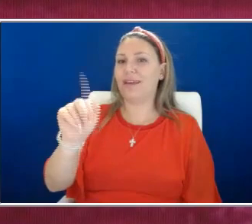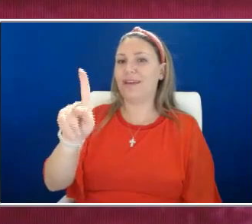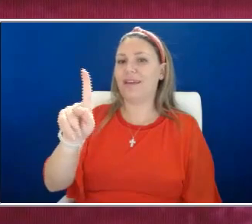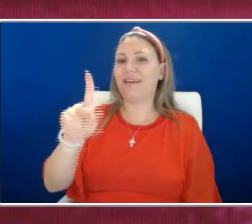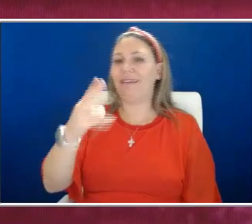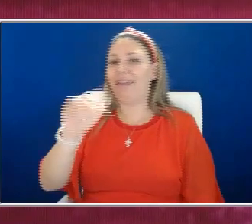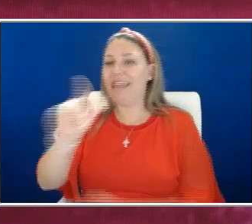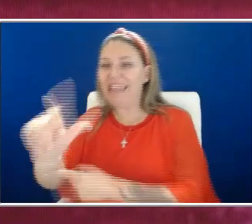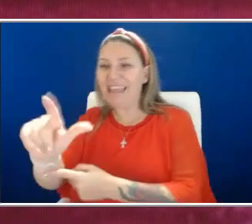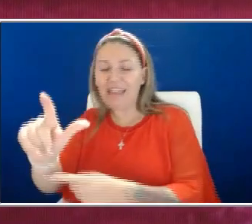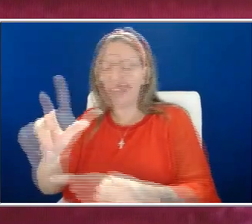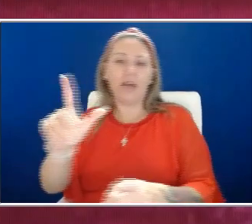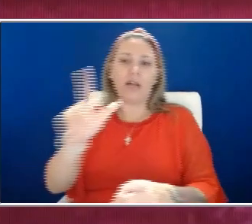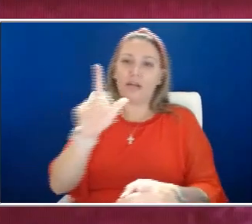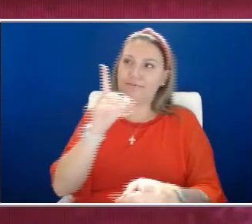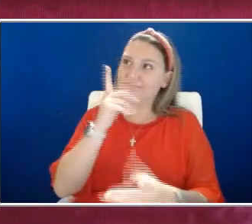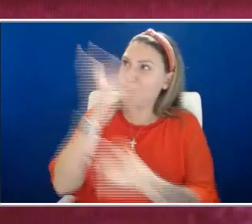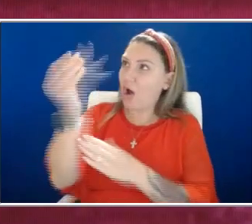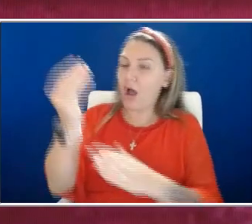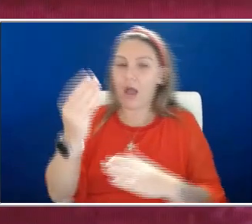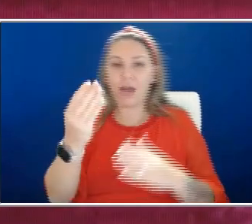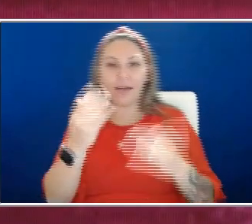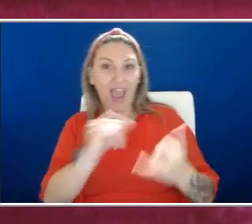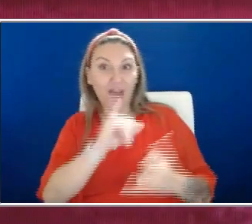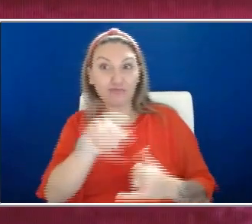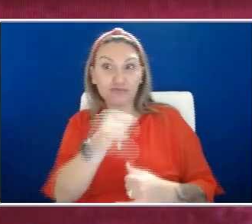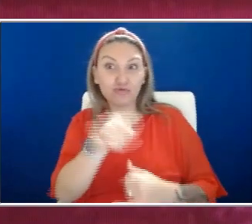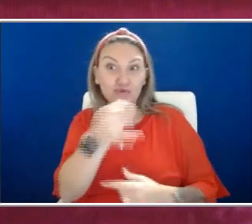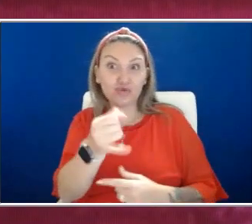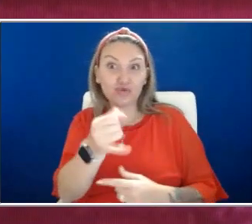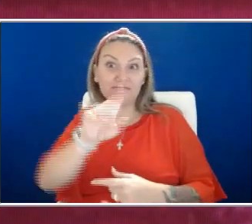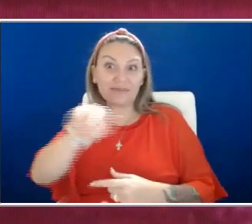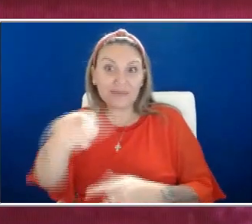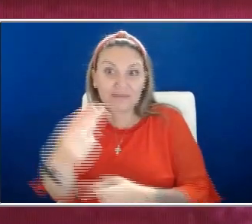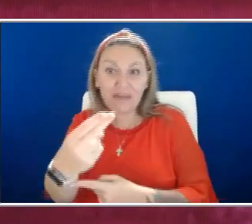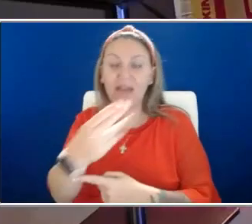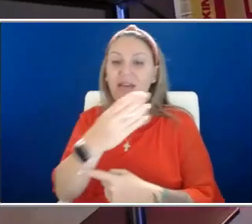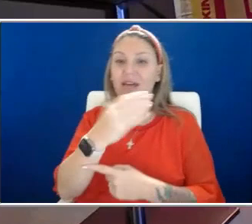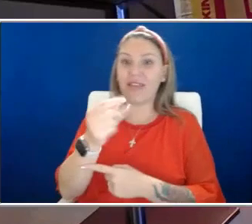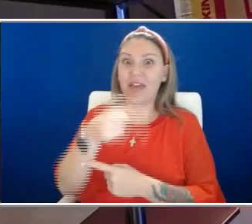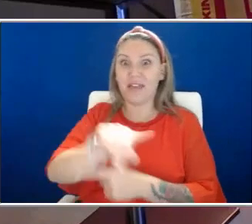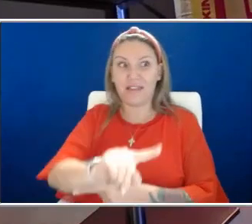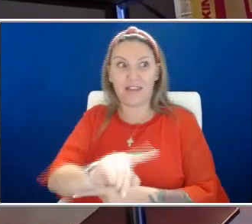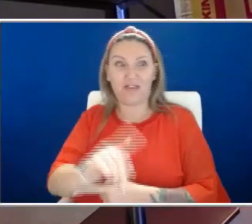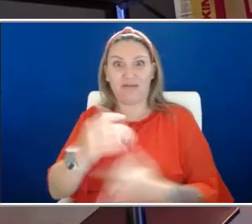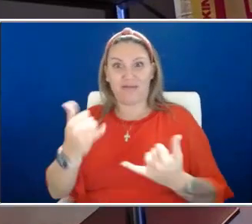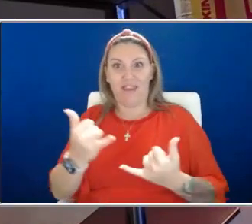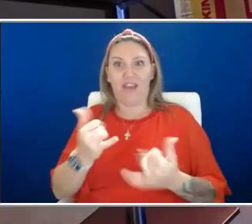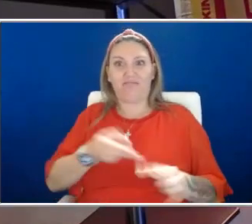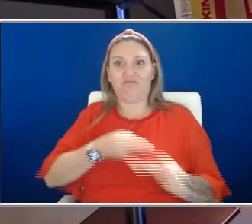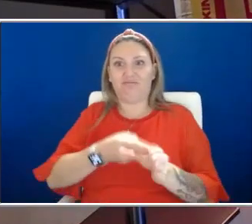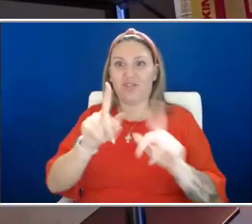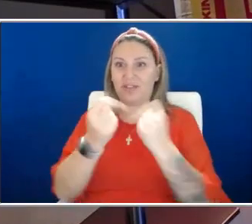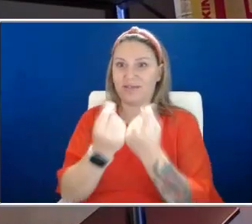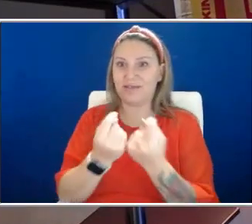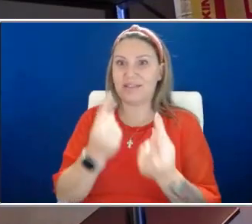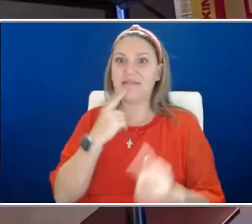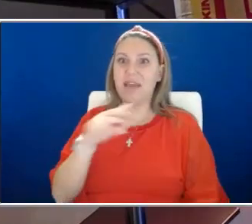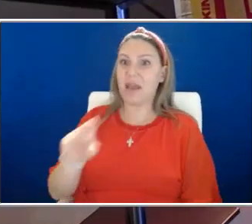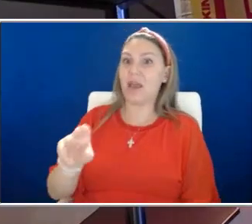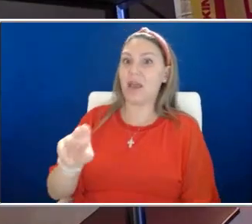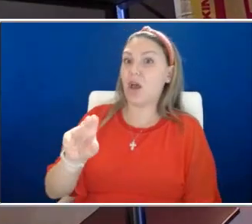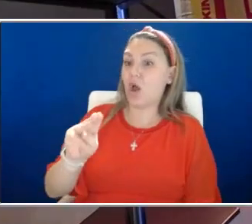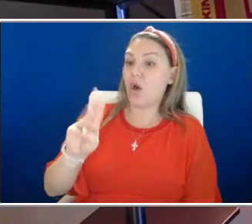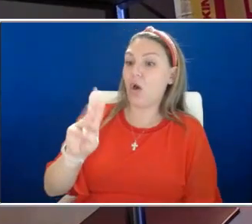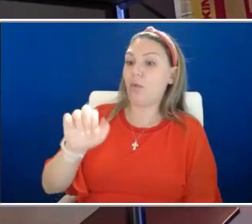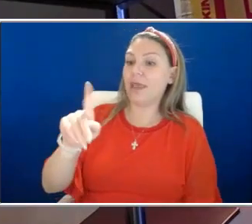Juju and MVS coming in. And then Sky Moore, man, this guy, I think, the sky's the limit. And I think everybody's overlooking Miko. Miko is a